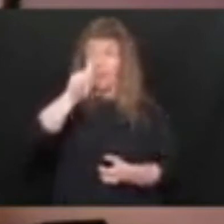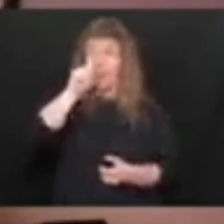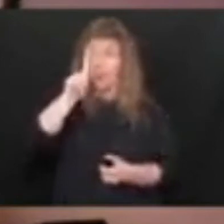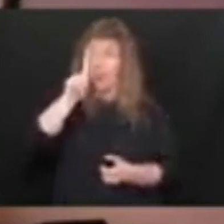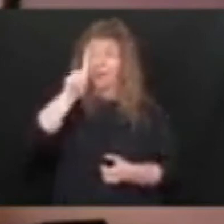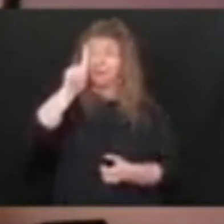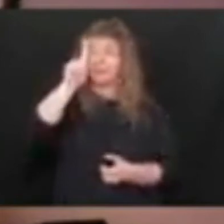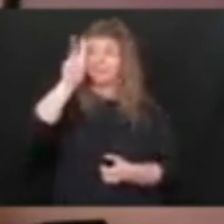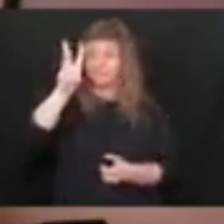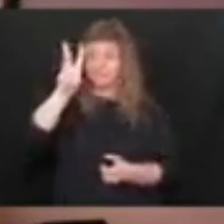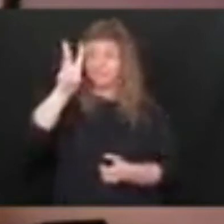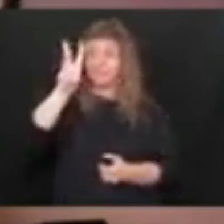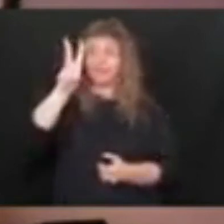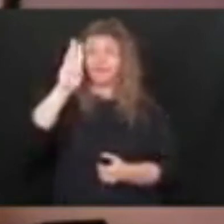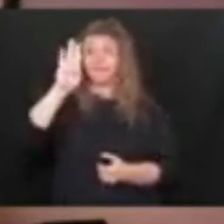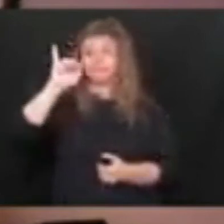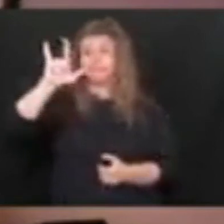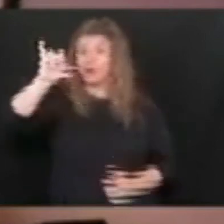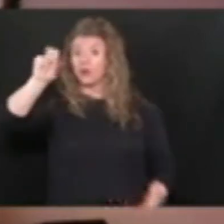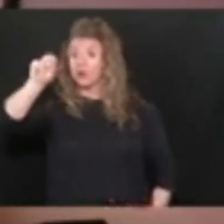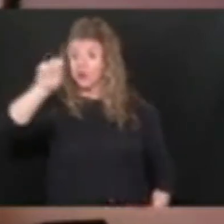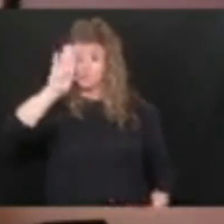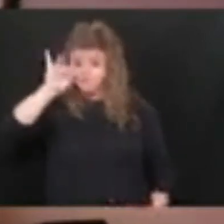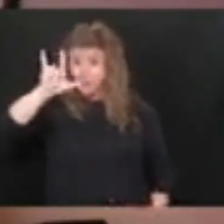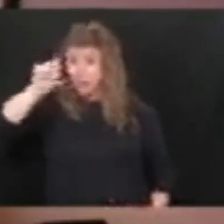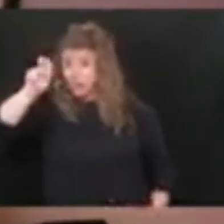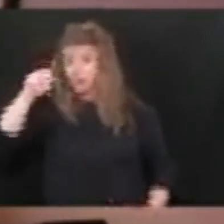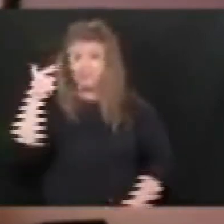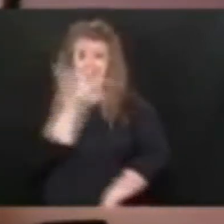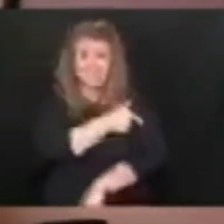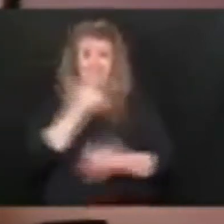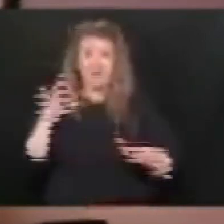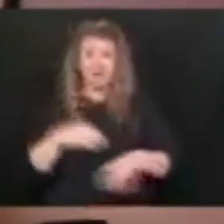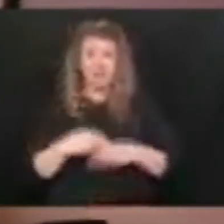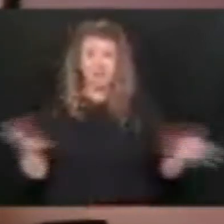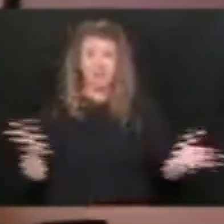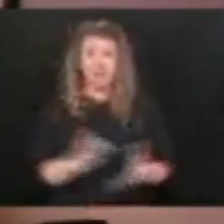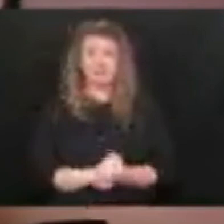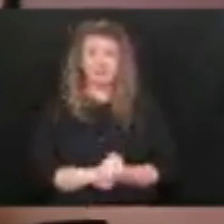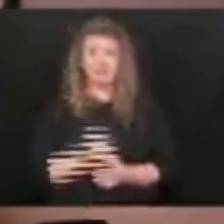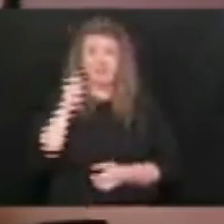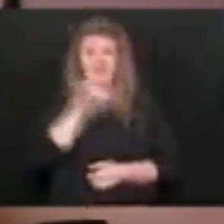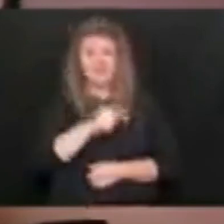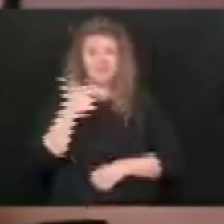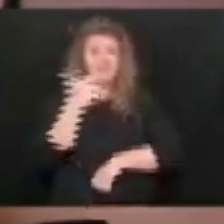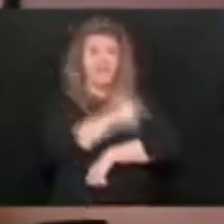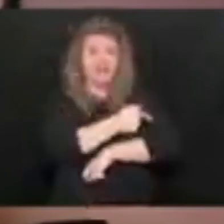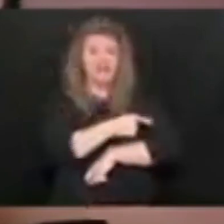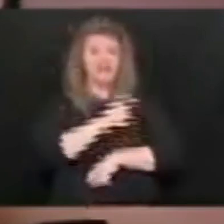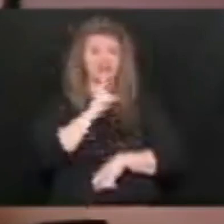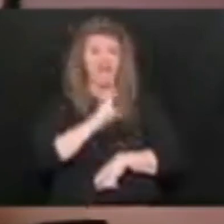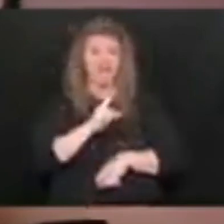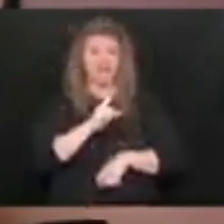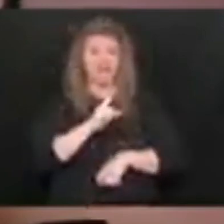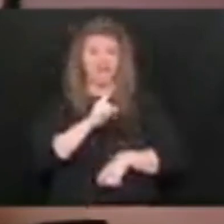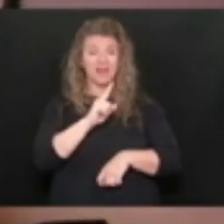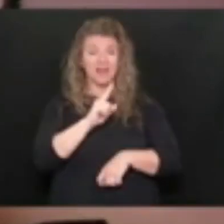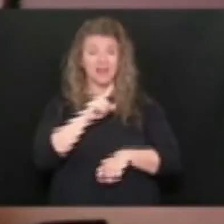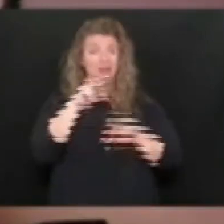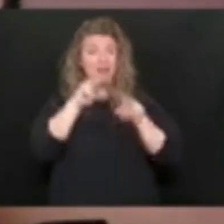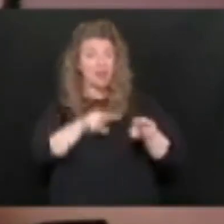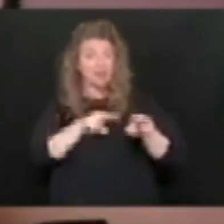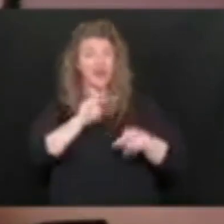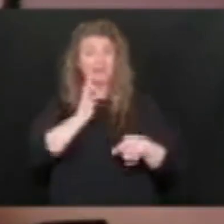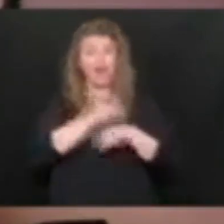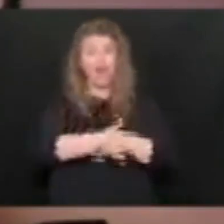1.16 billion, that's with a B, vaccines have been given. These vaccines have been worked on for over 10 years. They